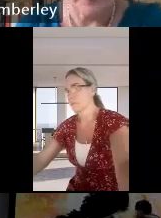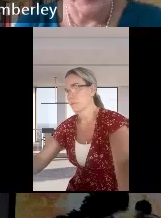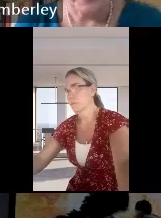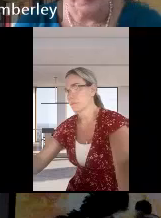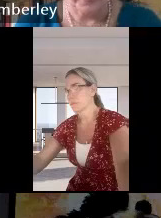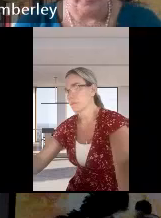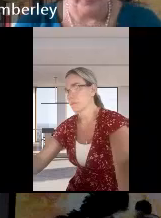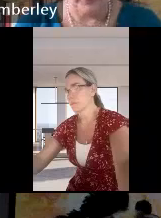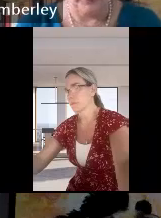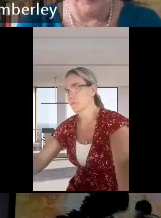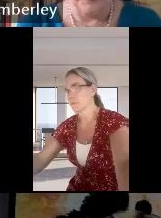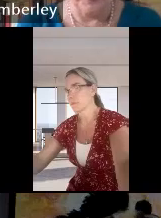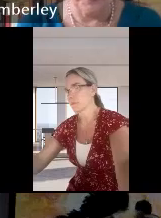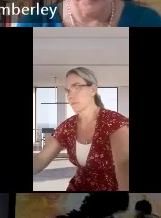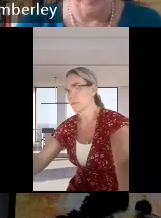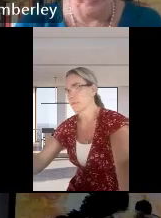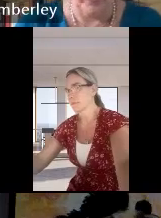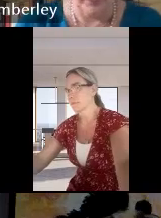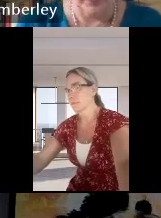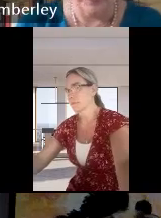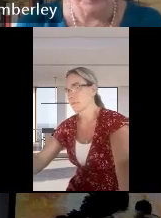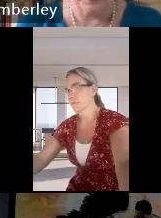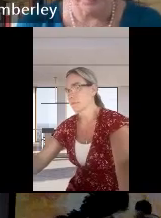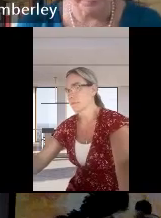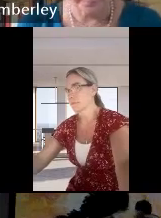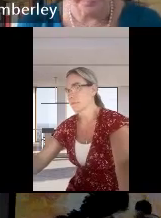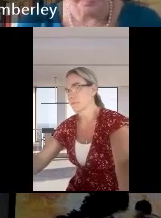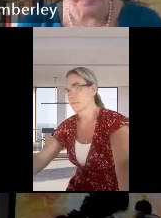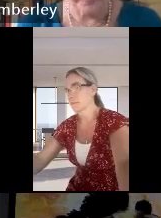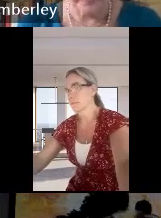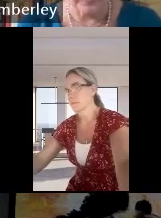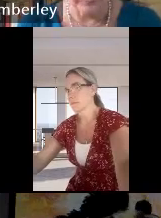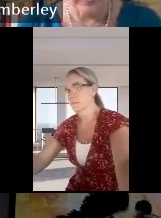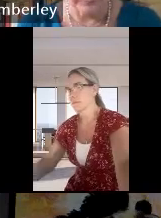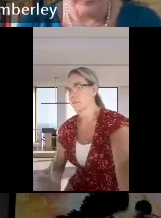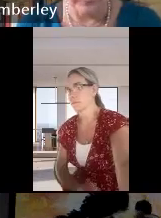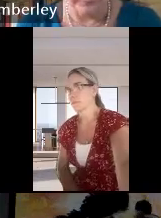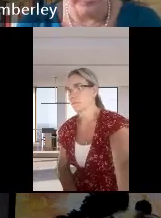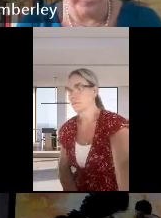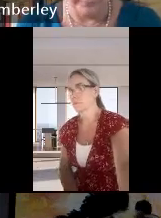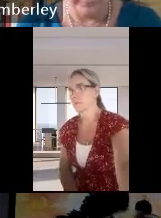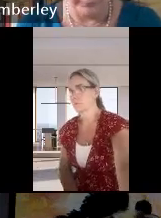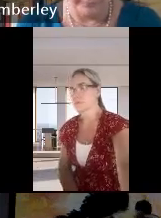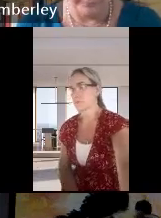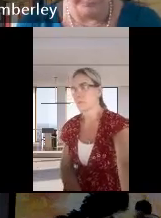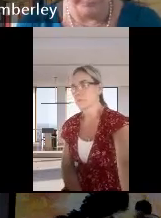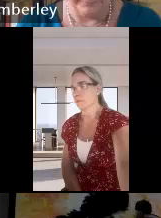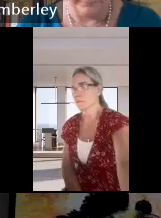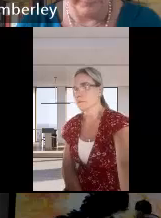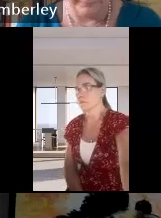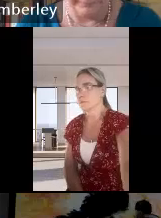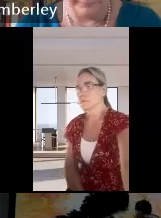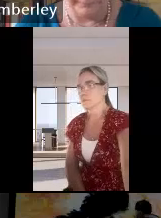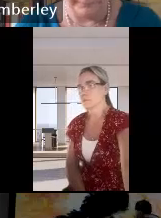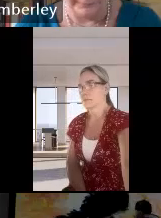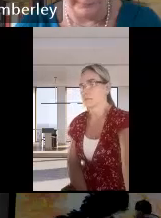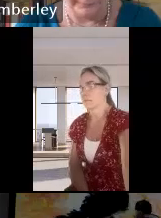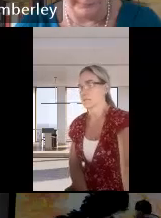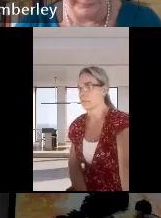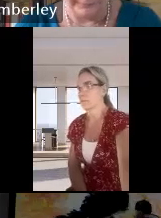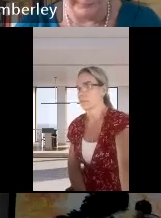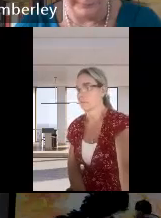So just for clarity, within these numbers, obviously there are business cases, but all